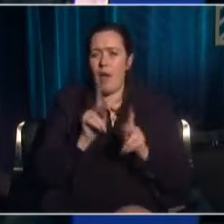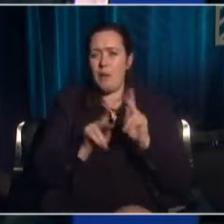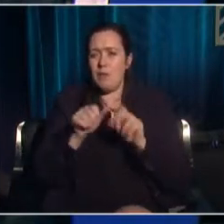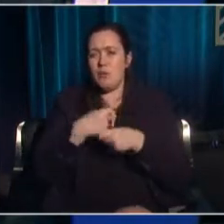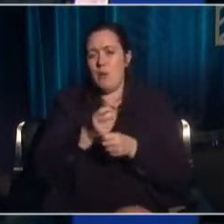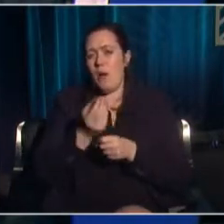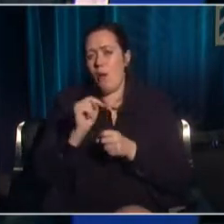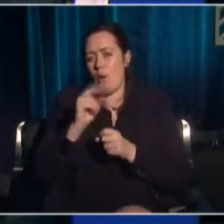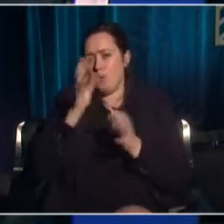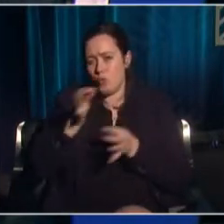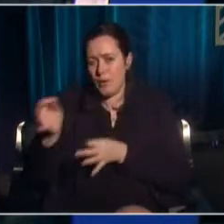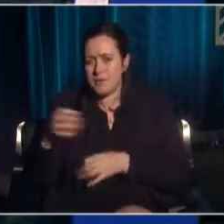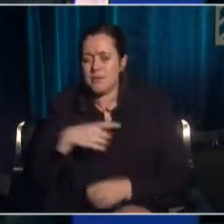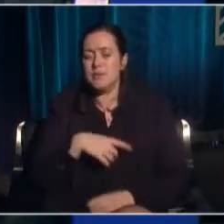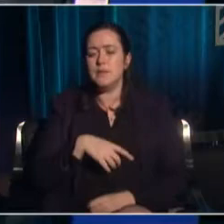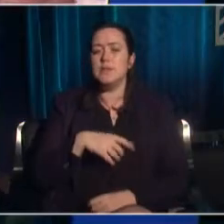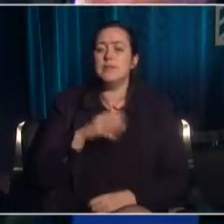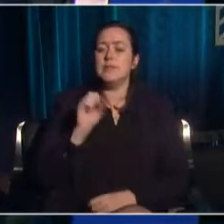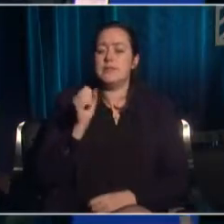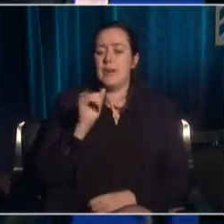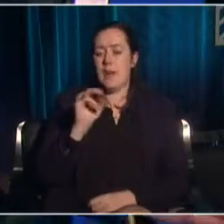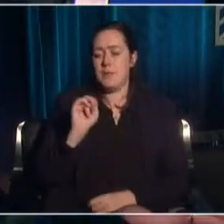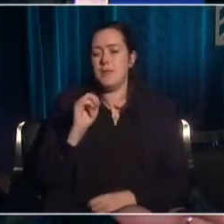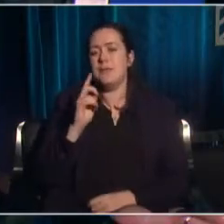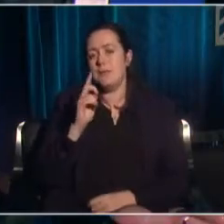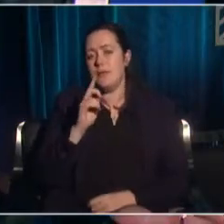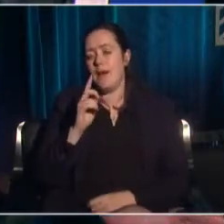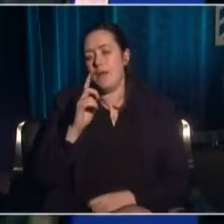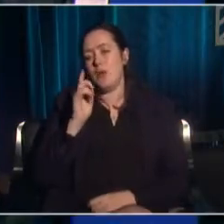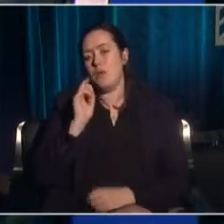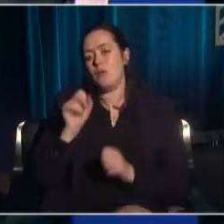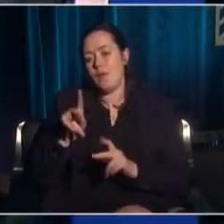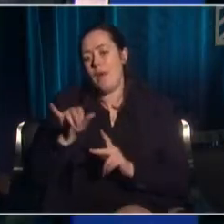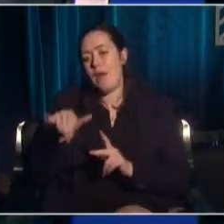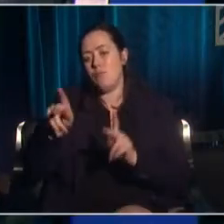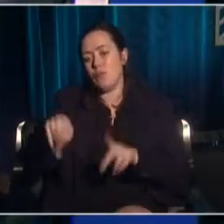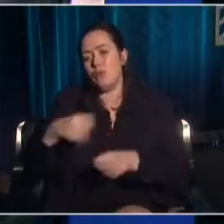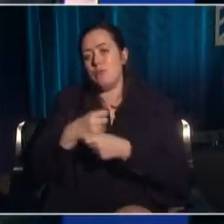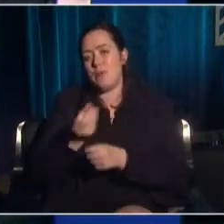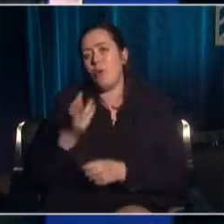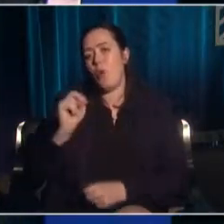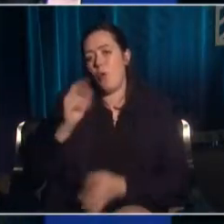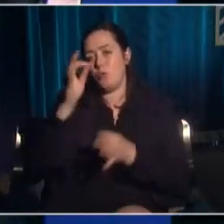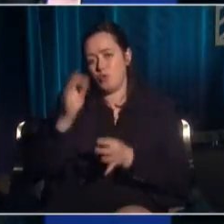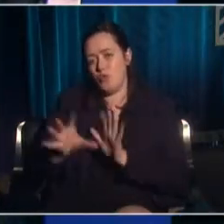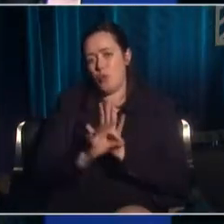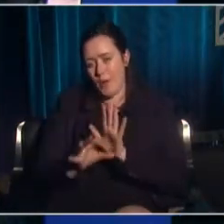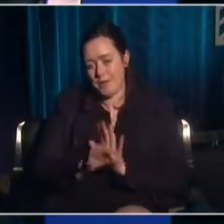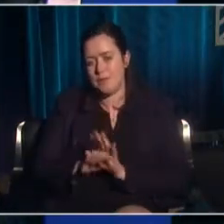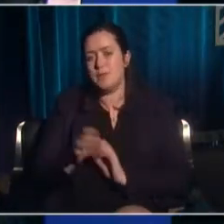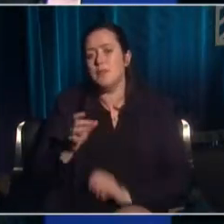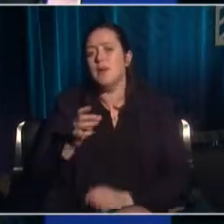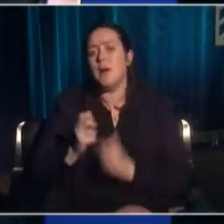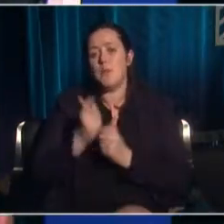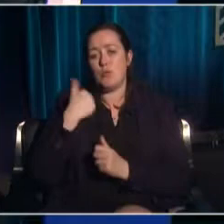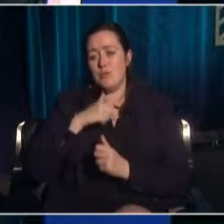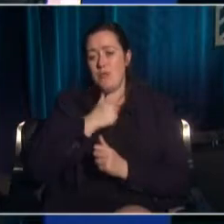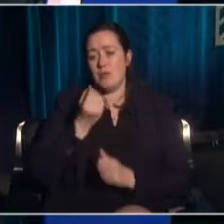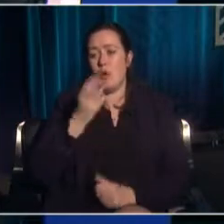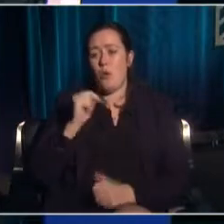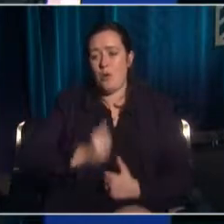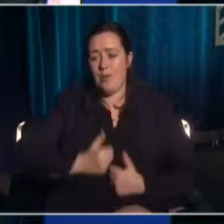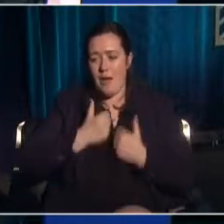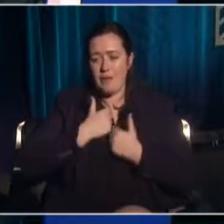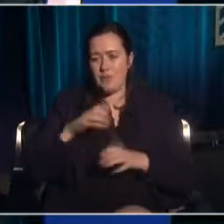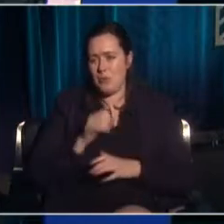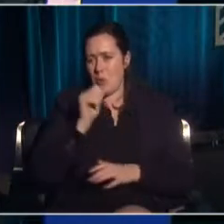mistake of trying to force people to do all of the things we want, whereas actually most of us in our own lives don't do that. If you